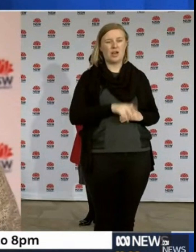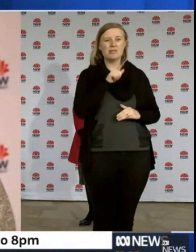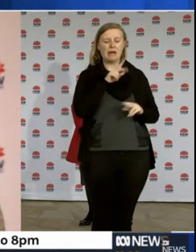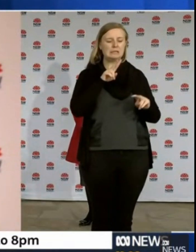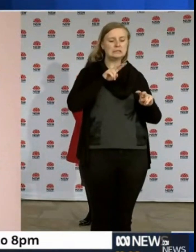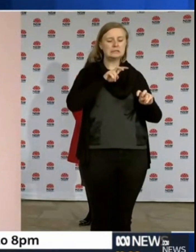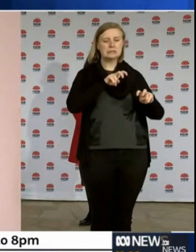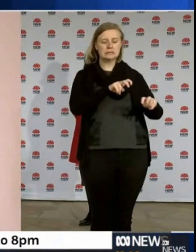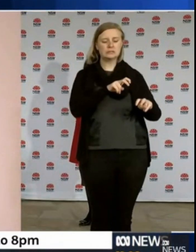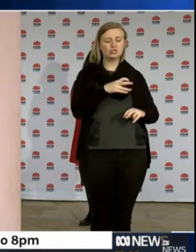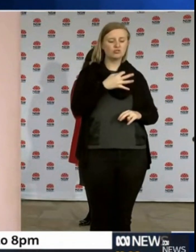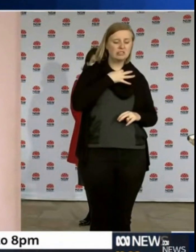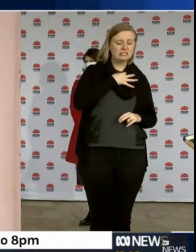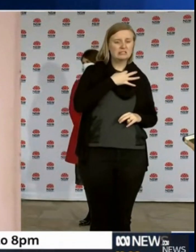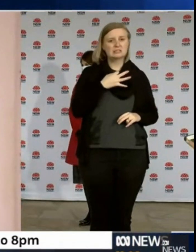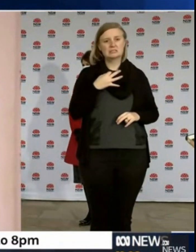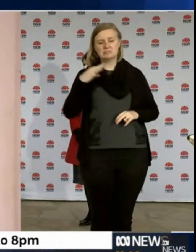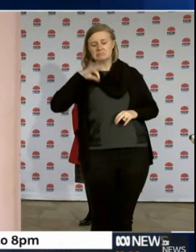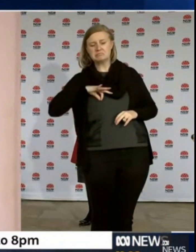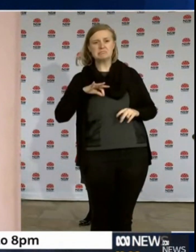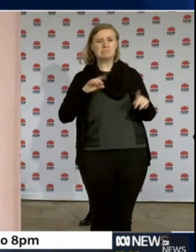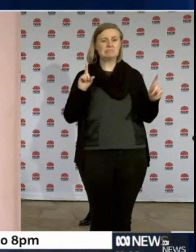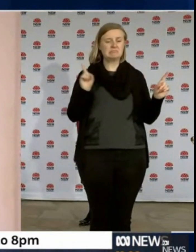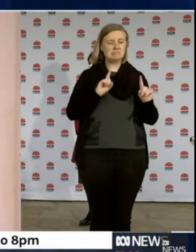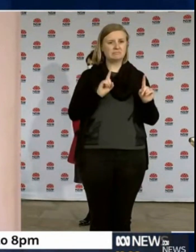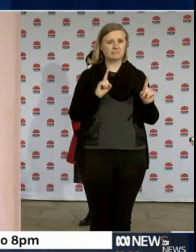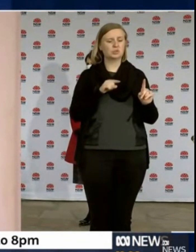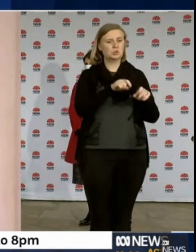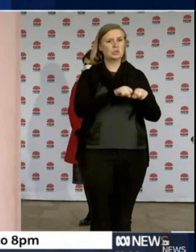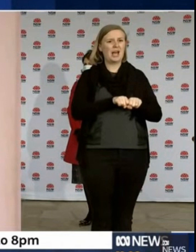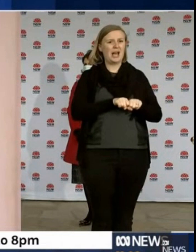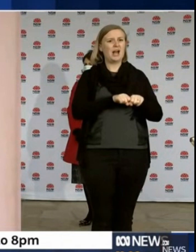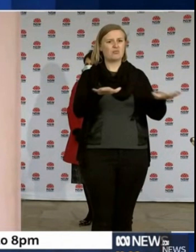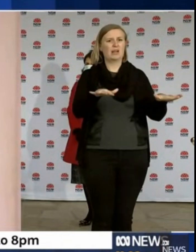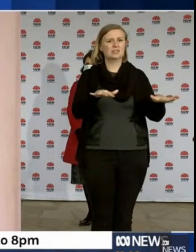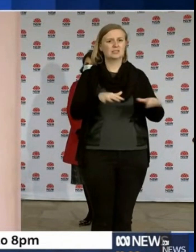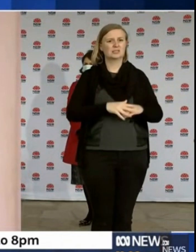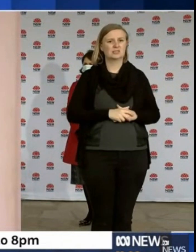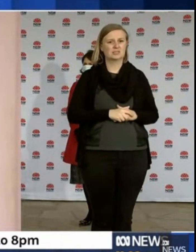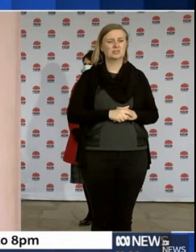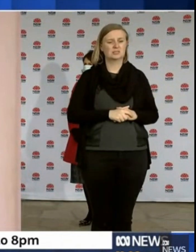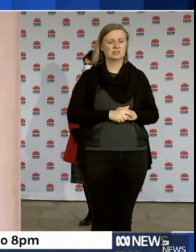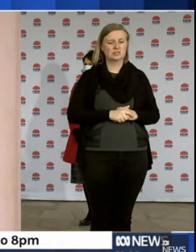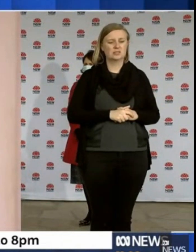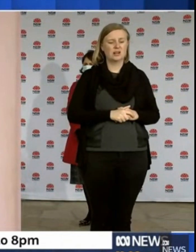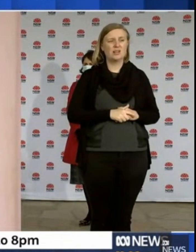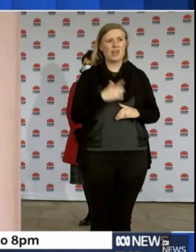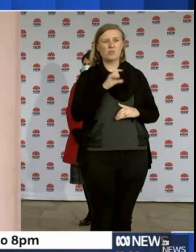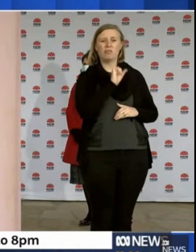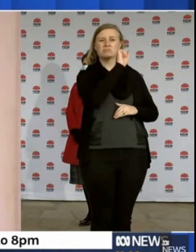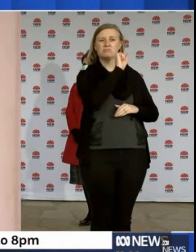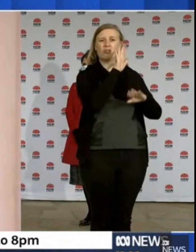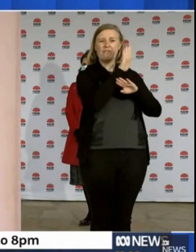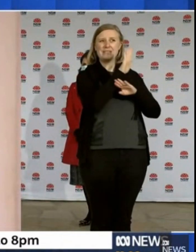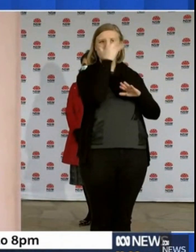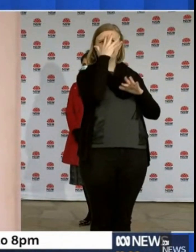and in terms of their risk assessment, risk-benefit ratio, very much the construct of an outbreak. And I think the lesson for this